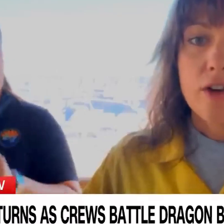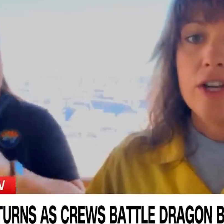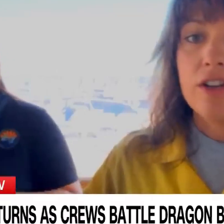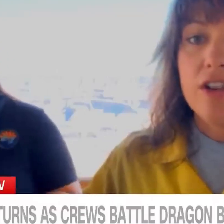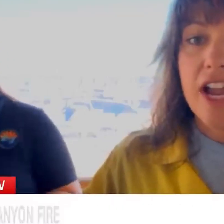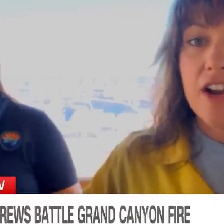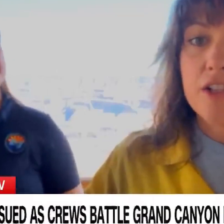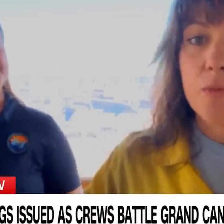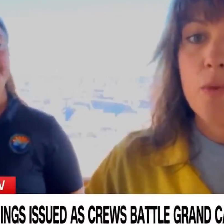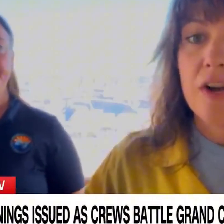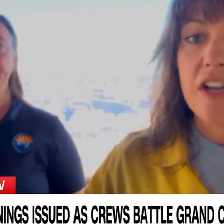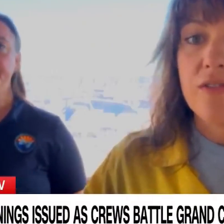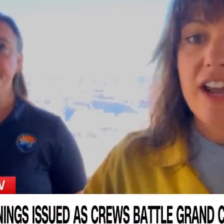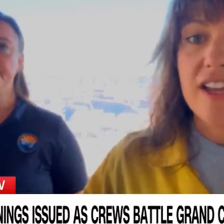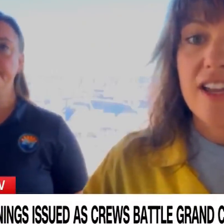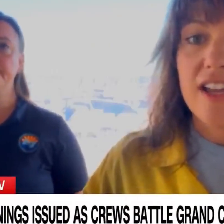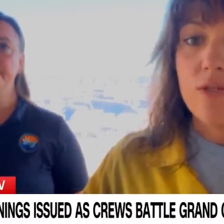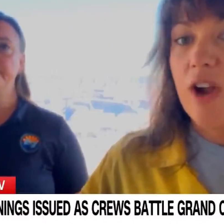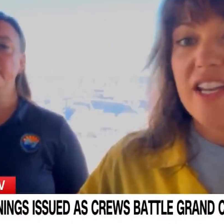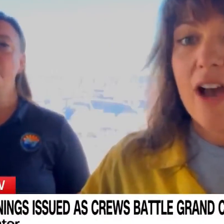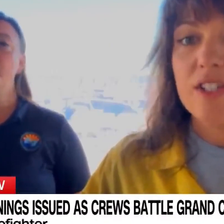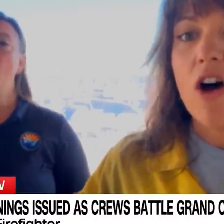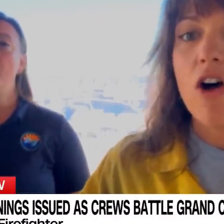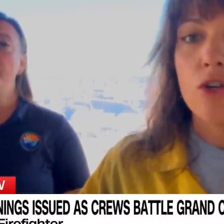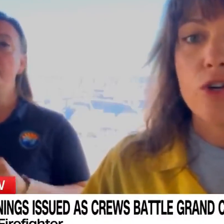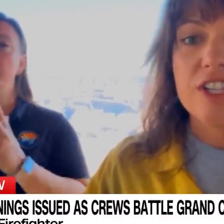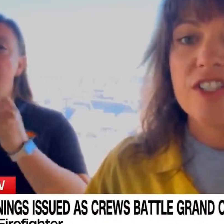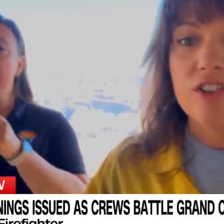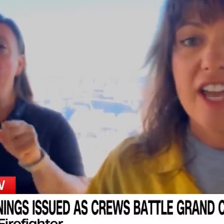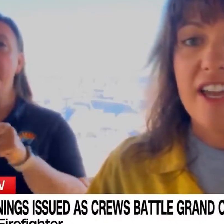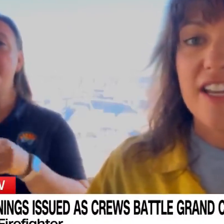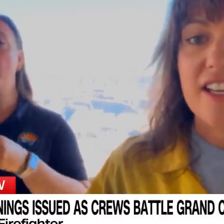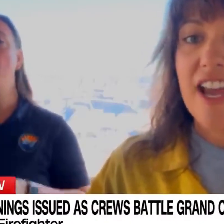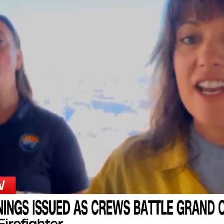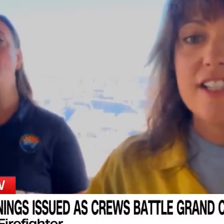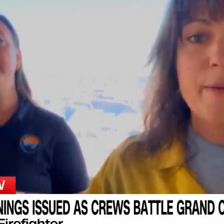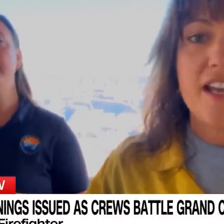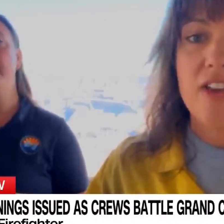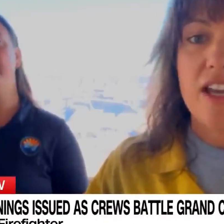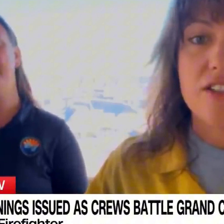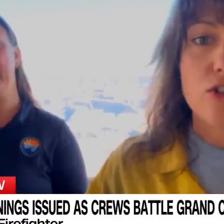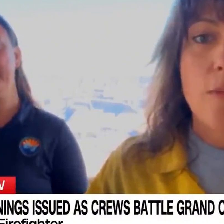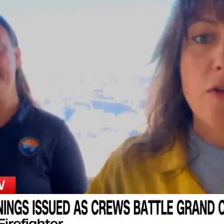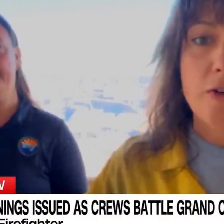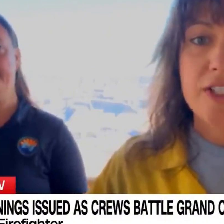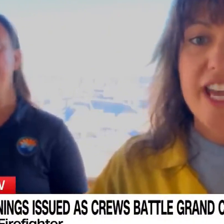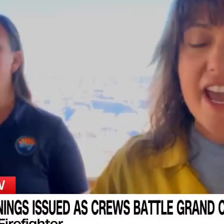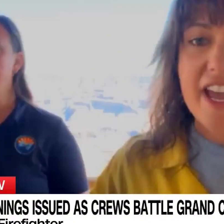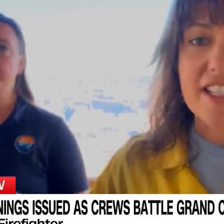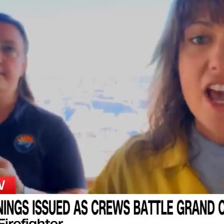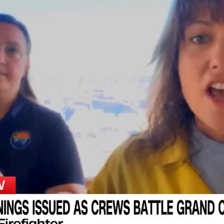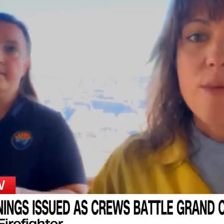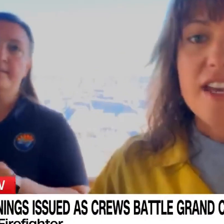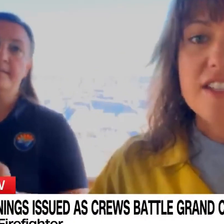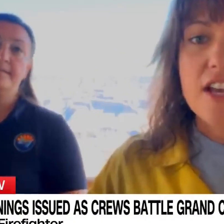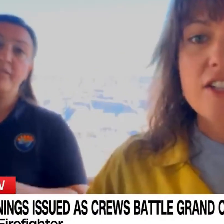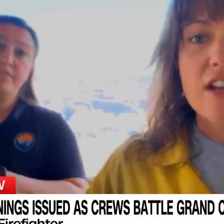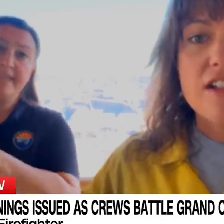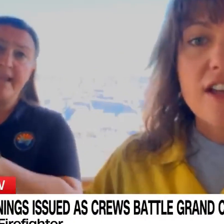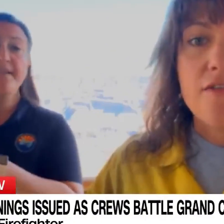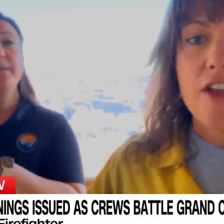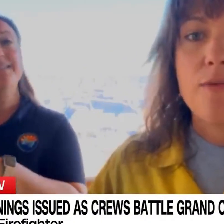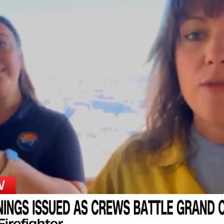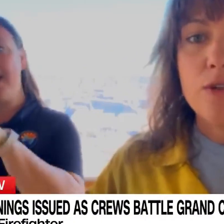One of the critical areas we're working right now is called Crystal Canyon, and it's been giving us trouble for days because